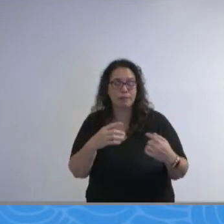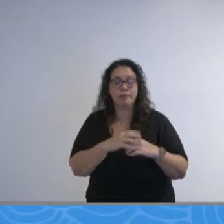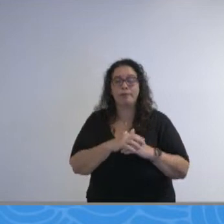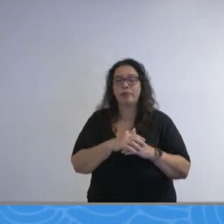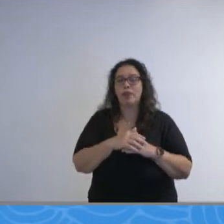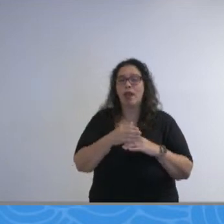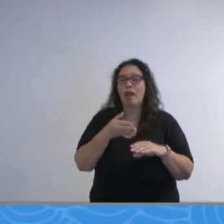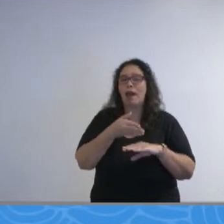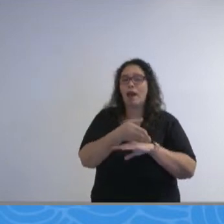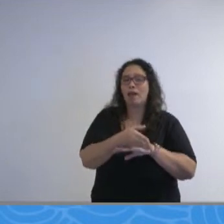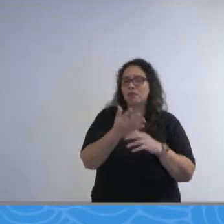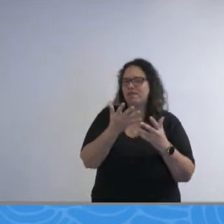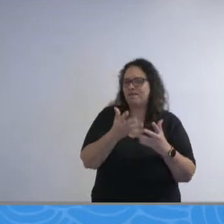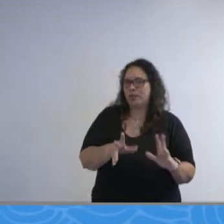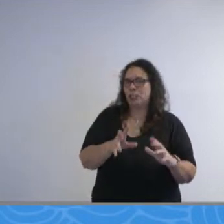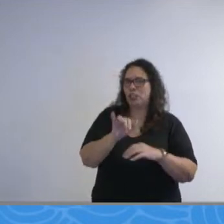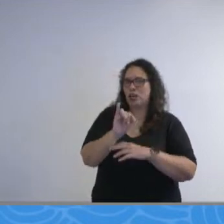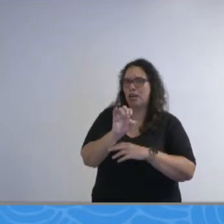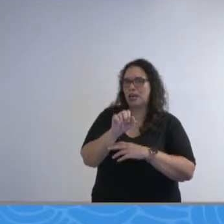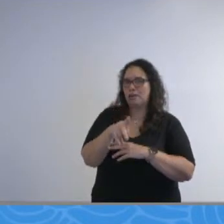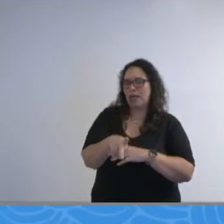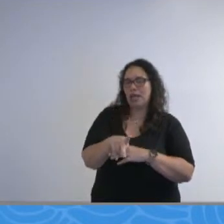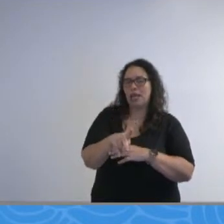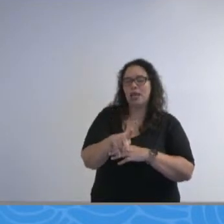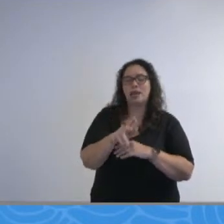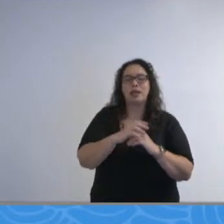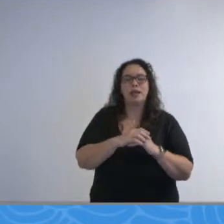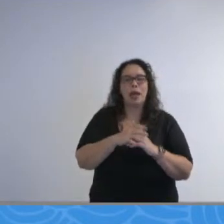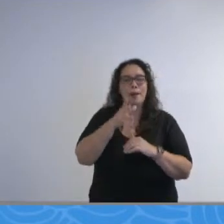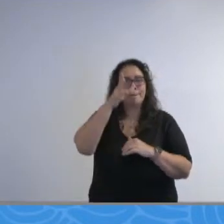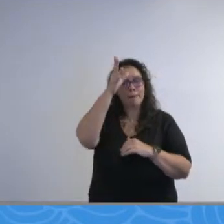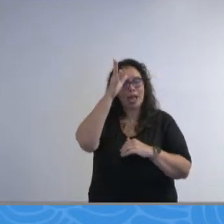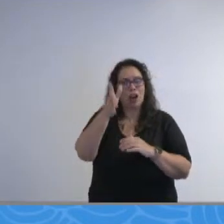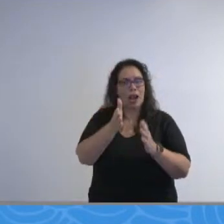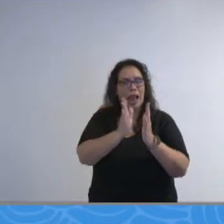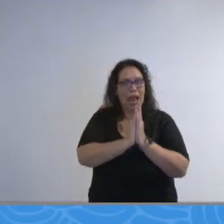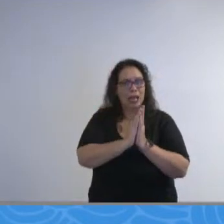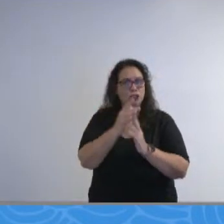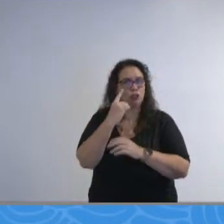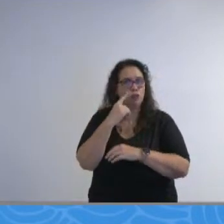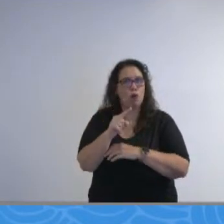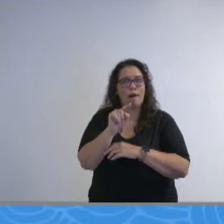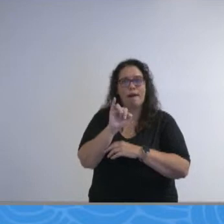to send that request for an IEE